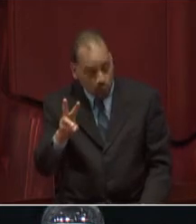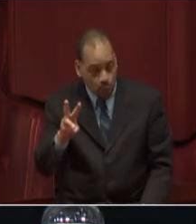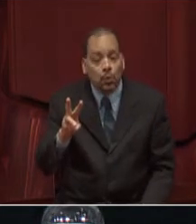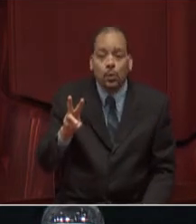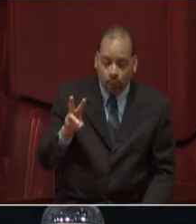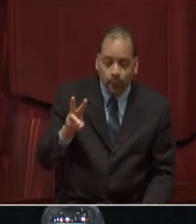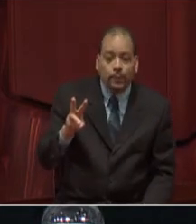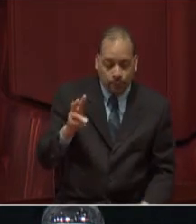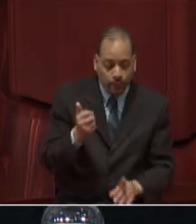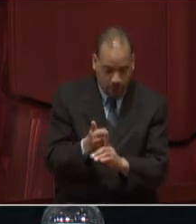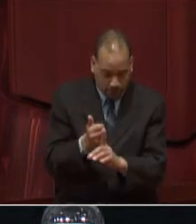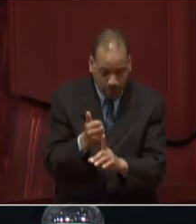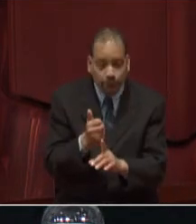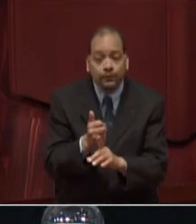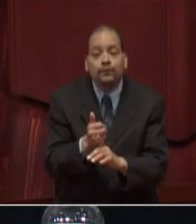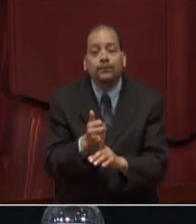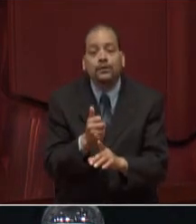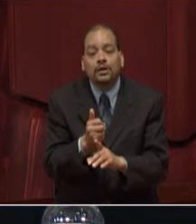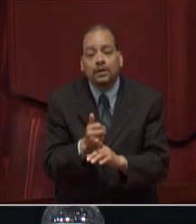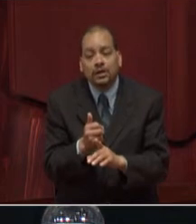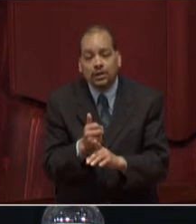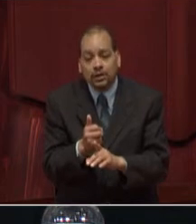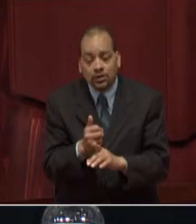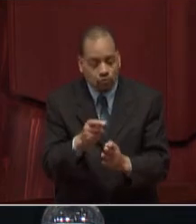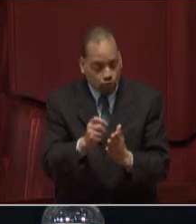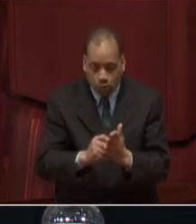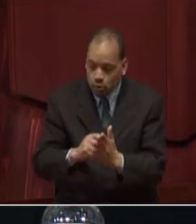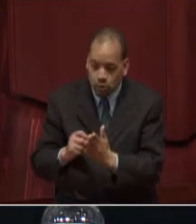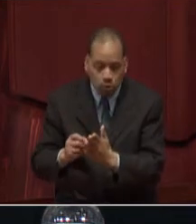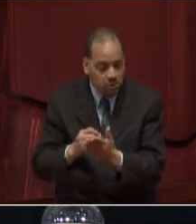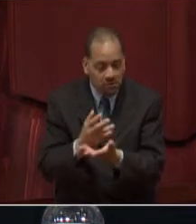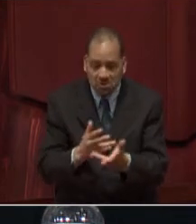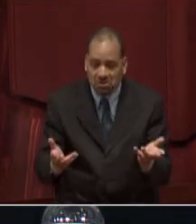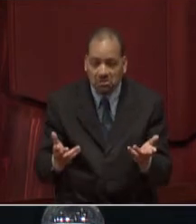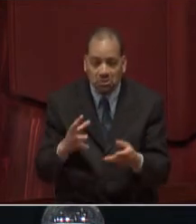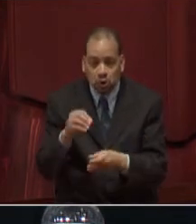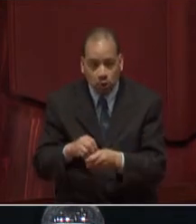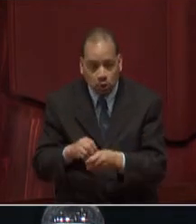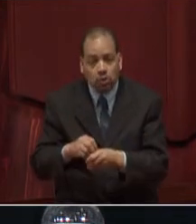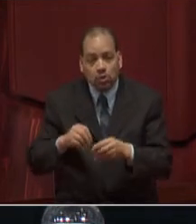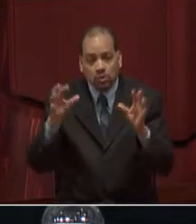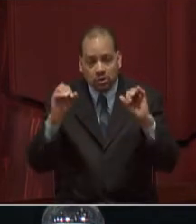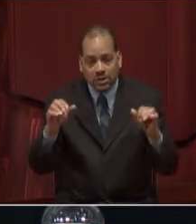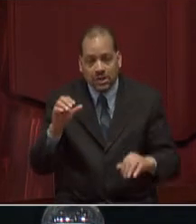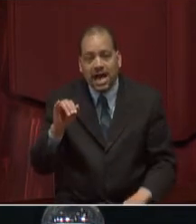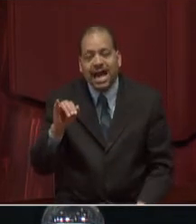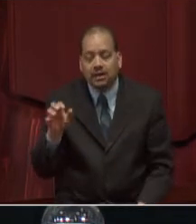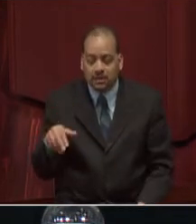things, that part of Eisenhower's farewell speech in which he warned of the beware of the military-industrial